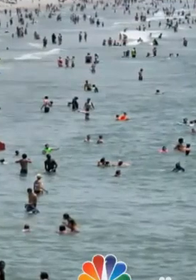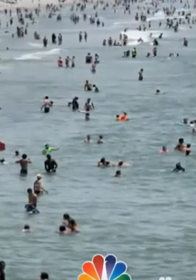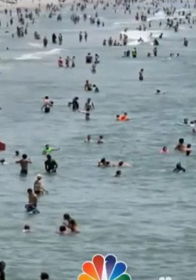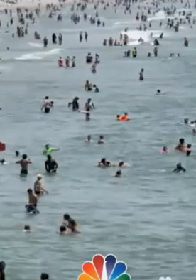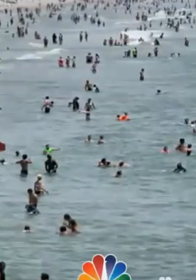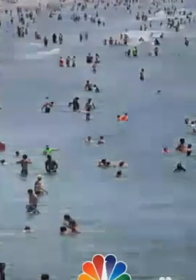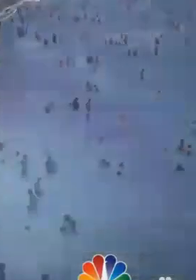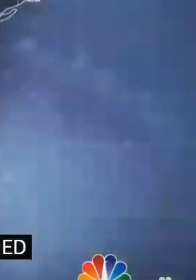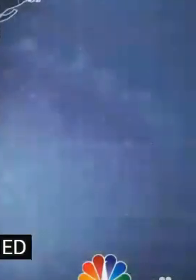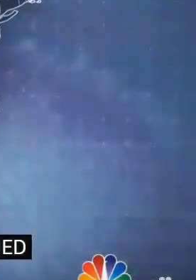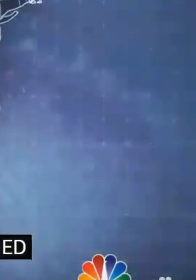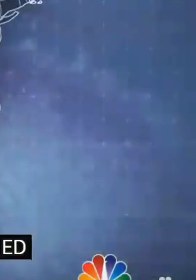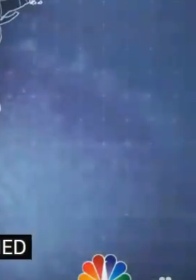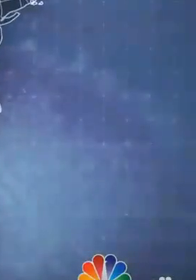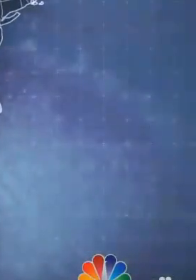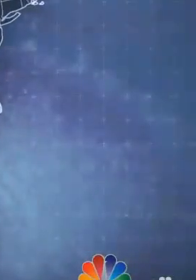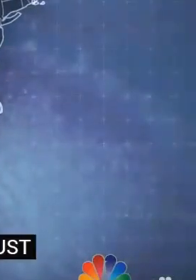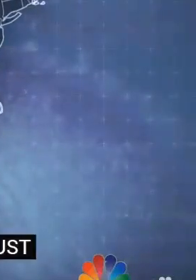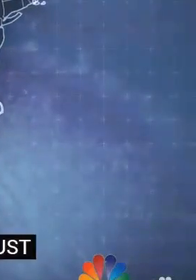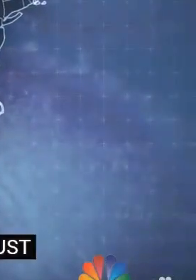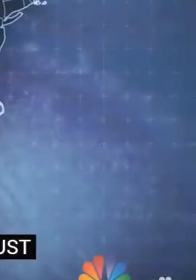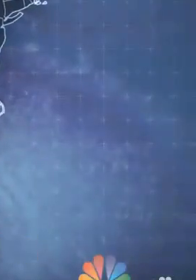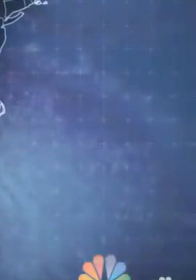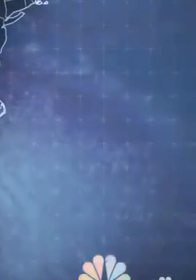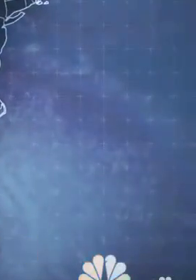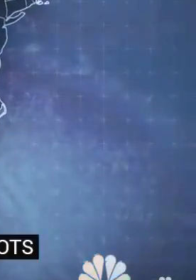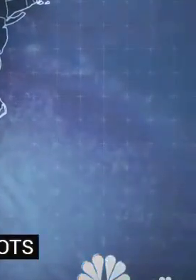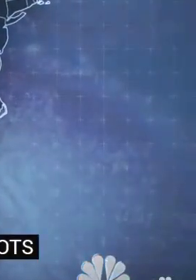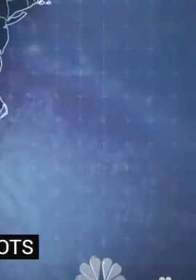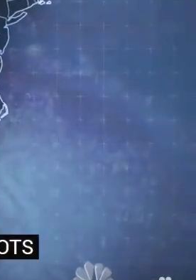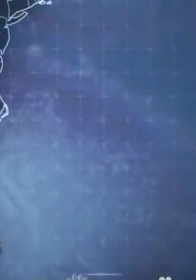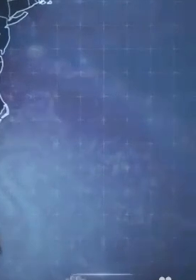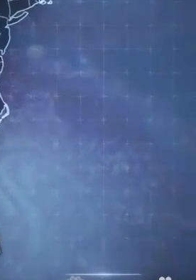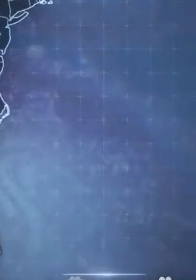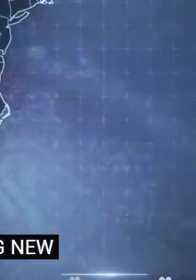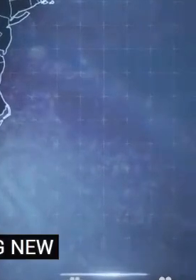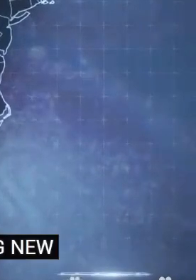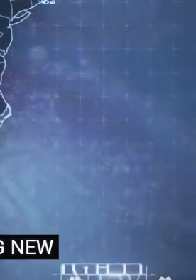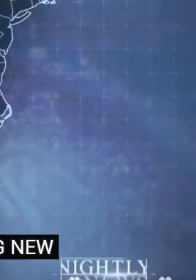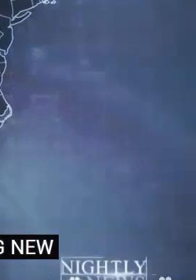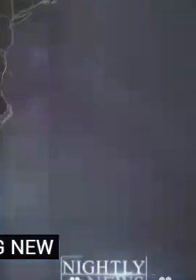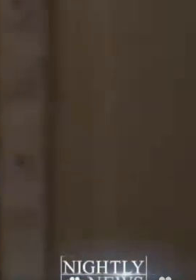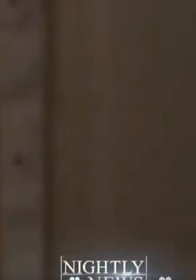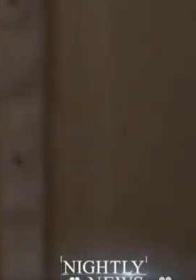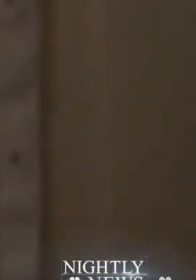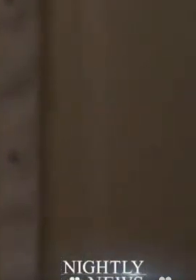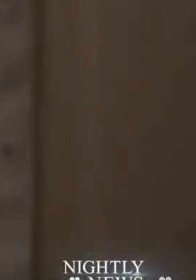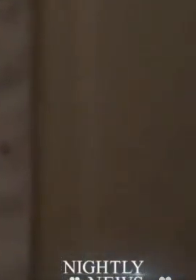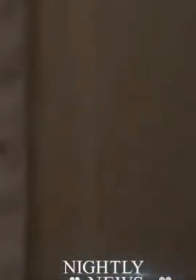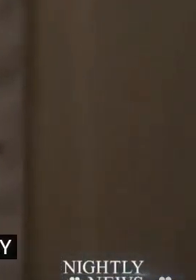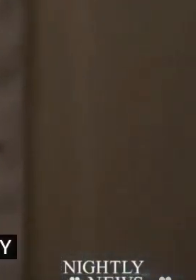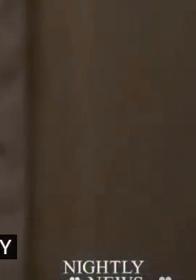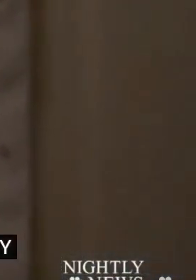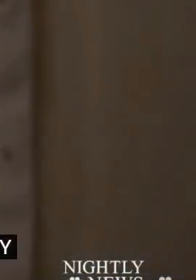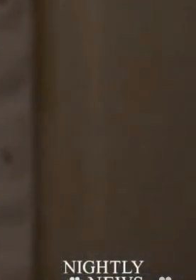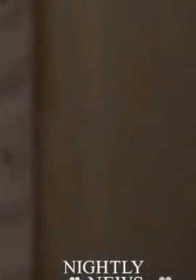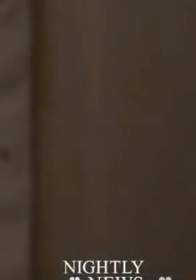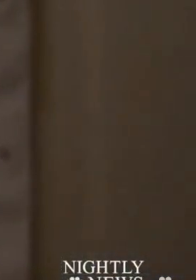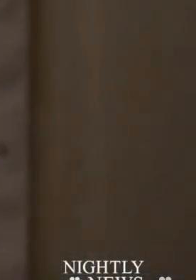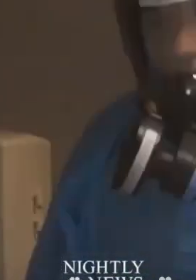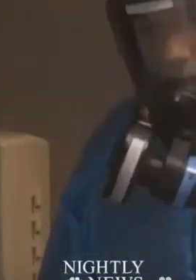And among the hotspots, Florida and Texas, both setting new COVID case records today, with warnings that hospitals in parts of the country are running out of